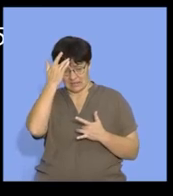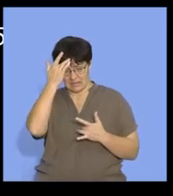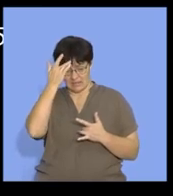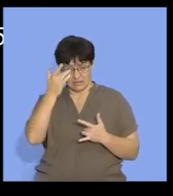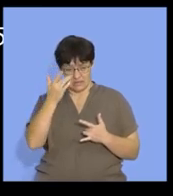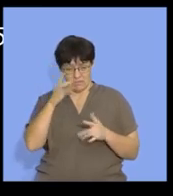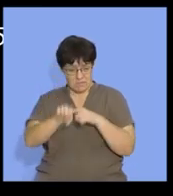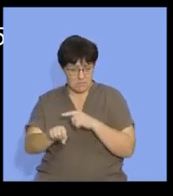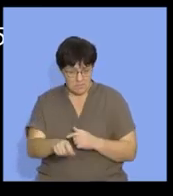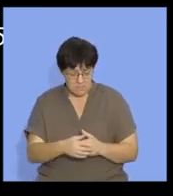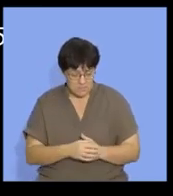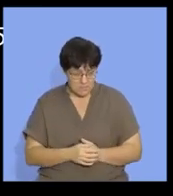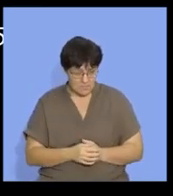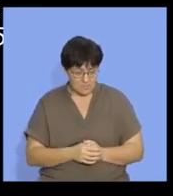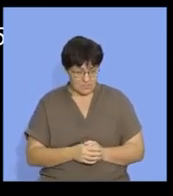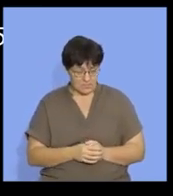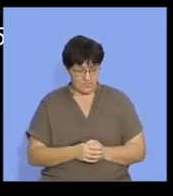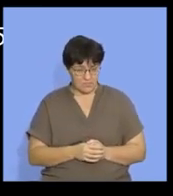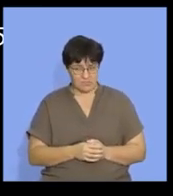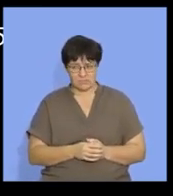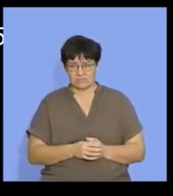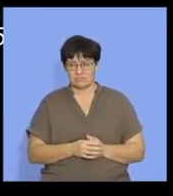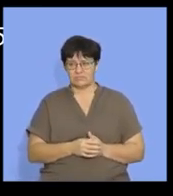disease? Now, when we looked at,